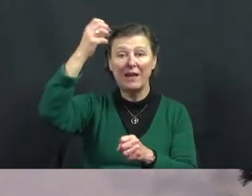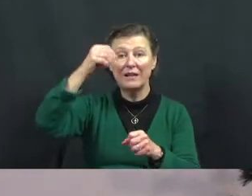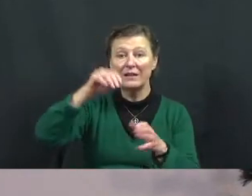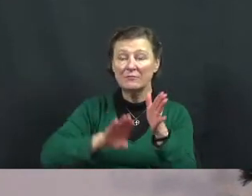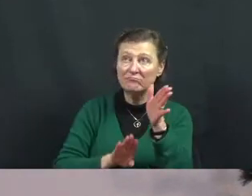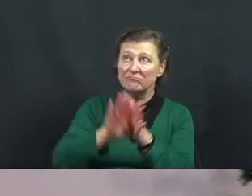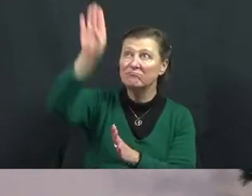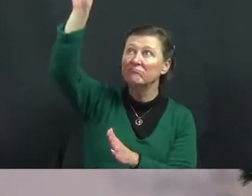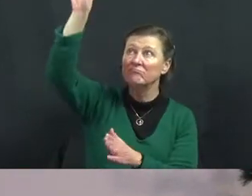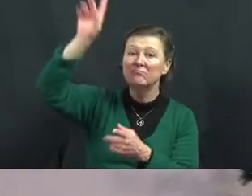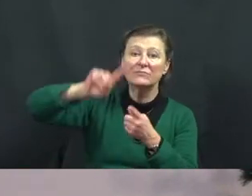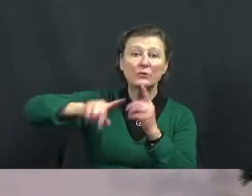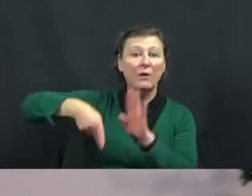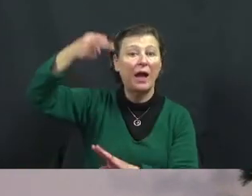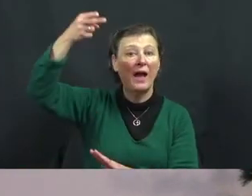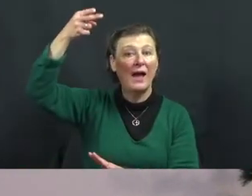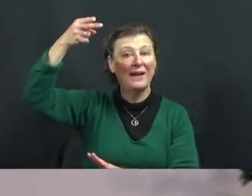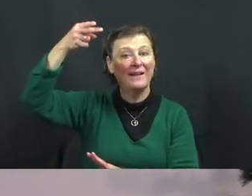heights.